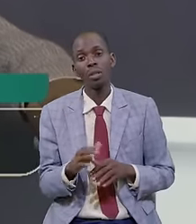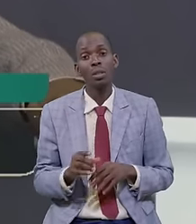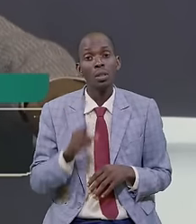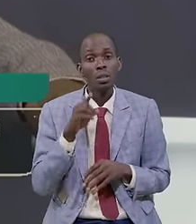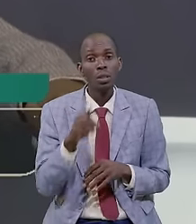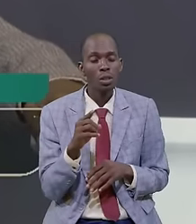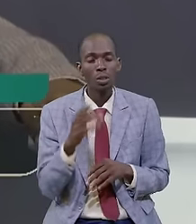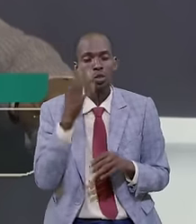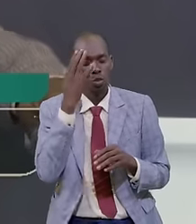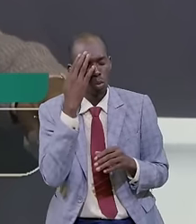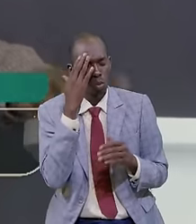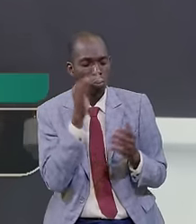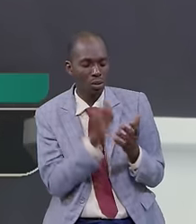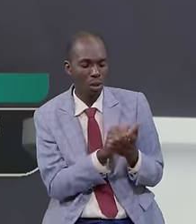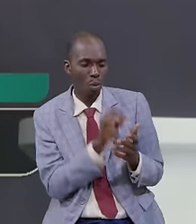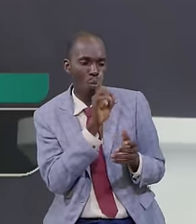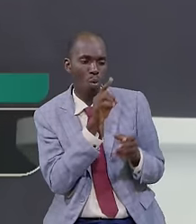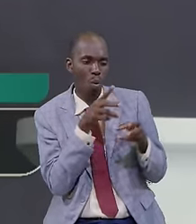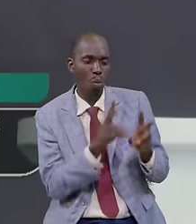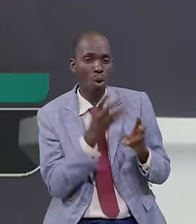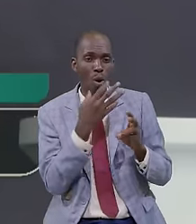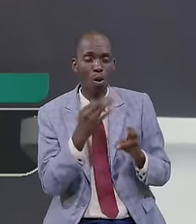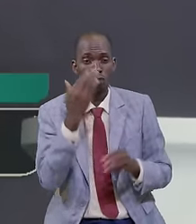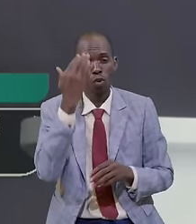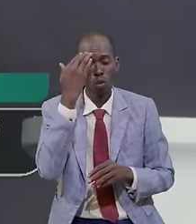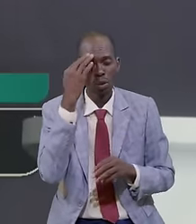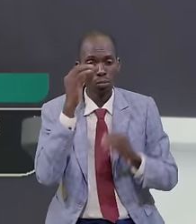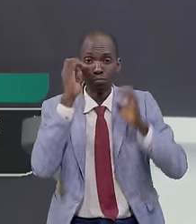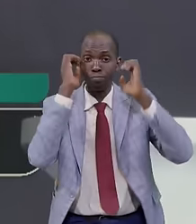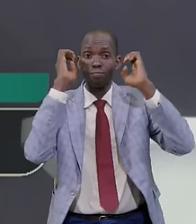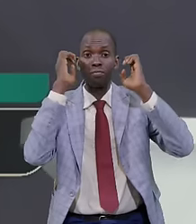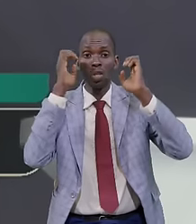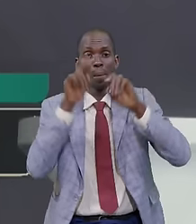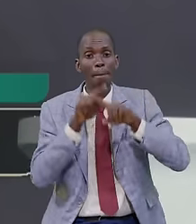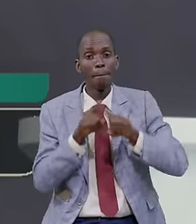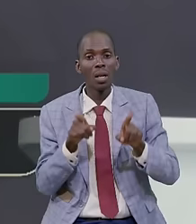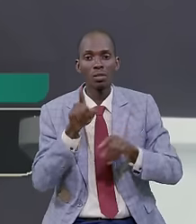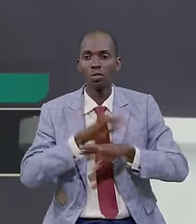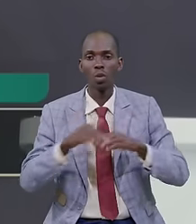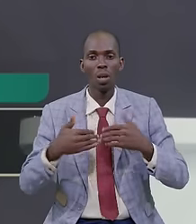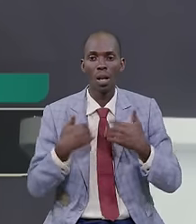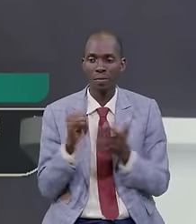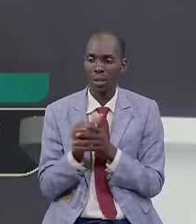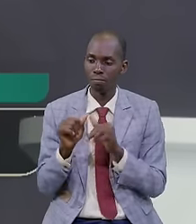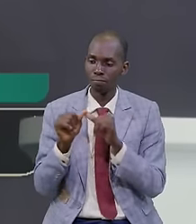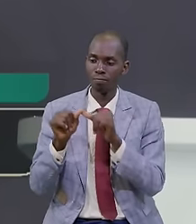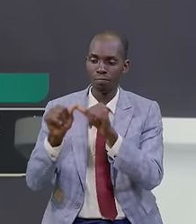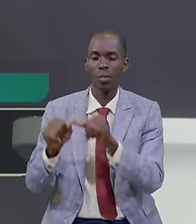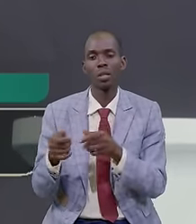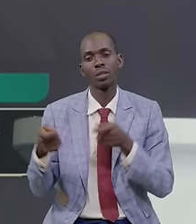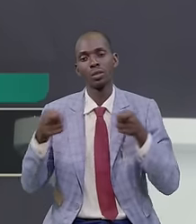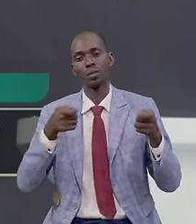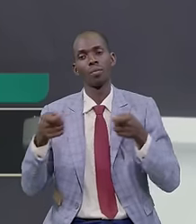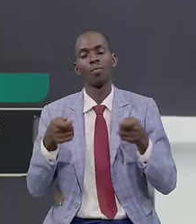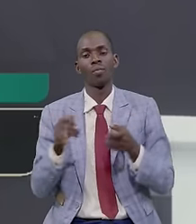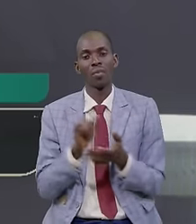area of knowledge, but he does not have that perpetual dominion that he